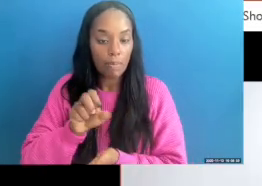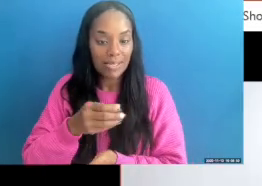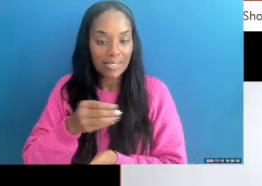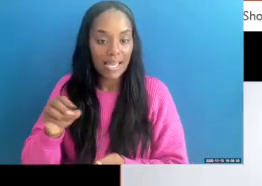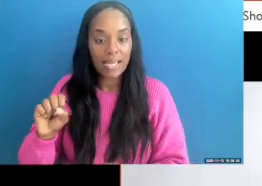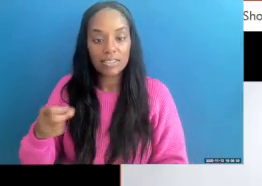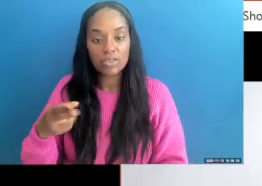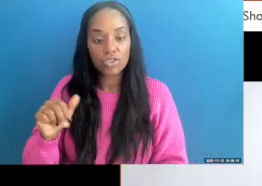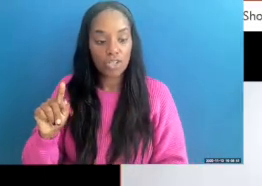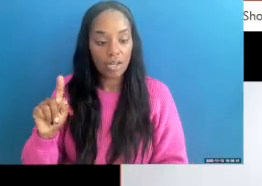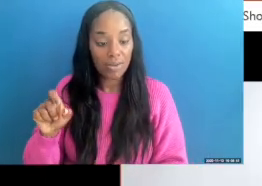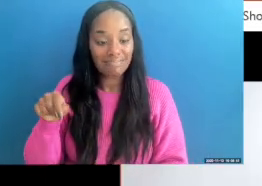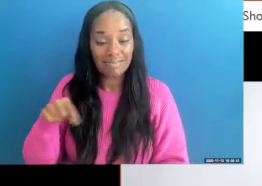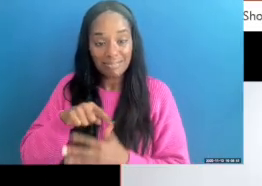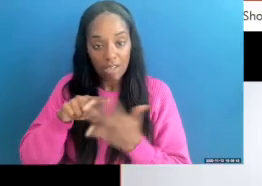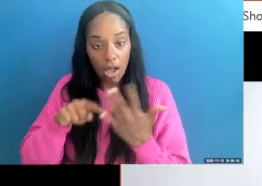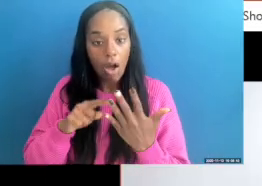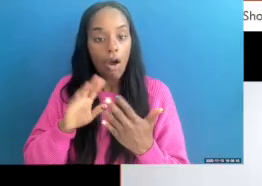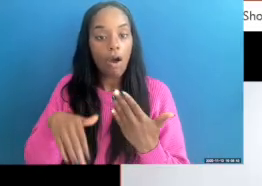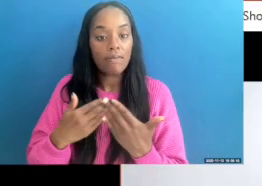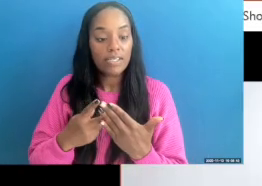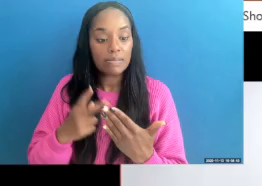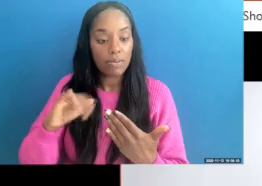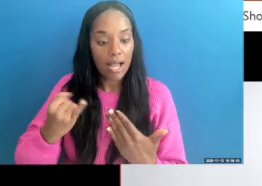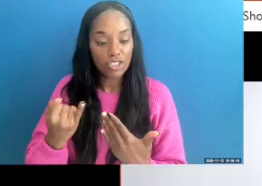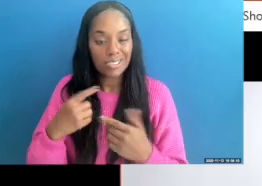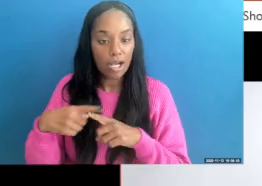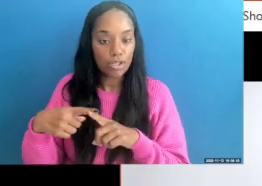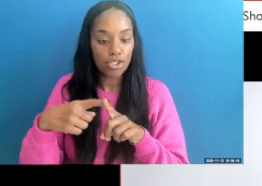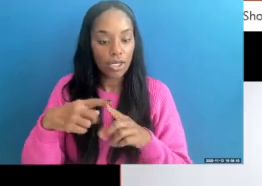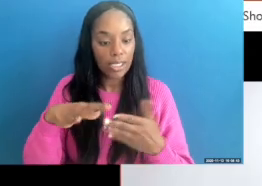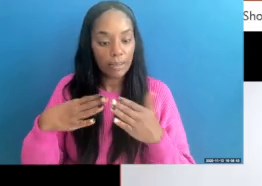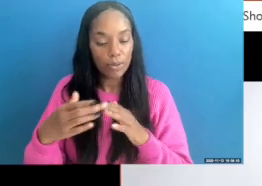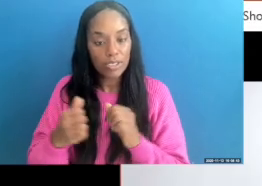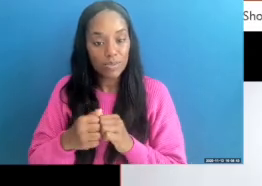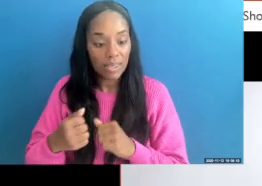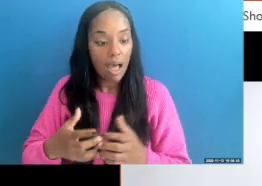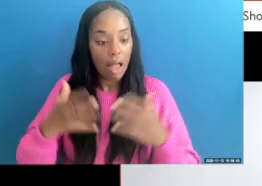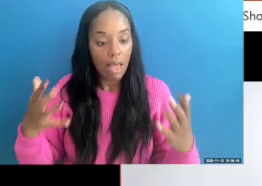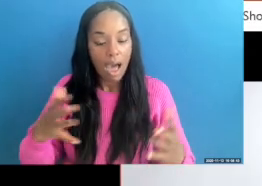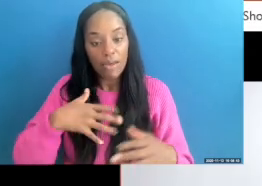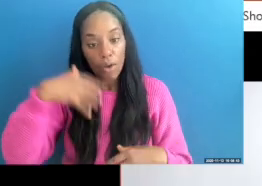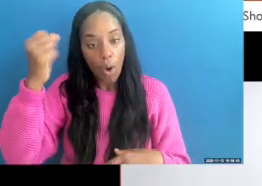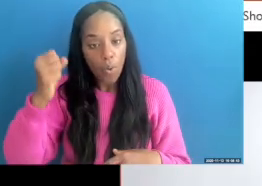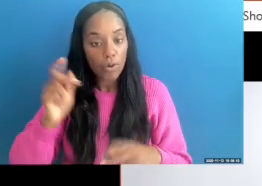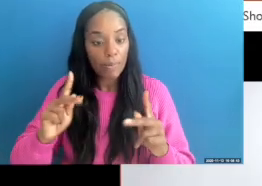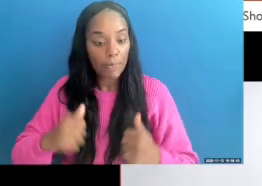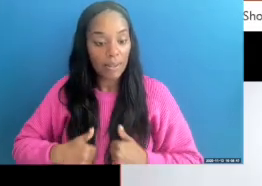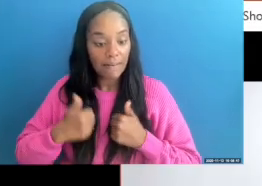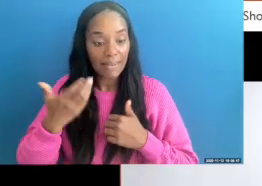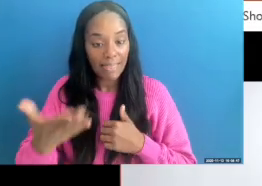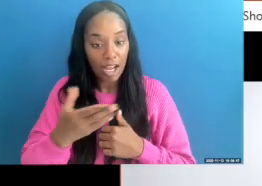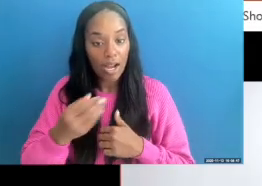communities with high concentration of elderly residents and kids, people with